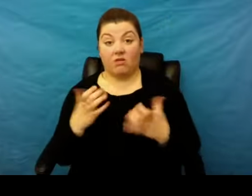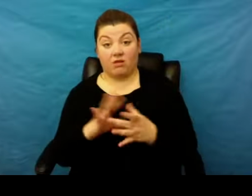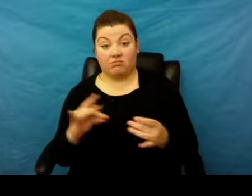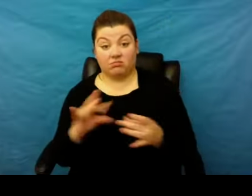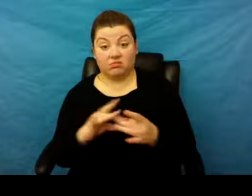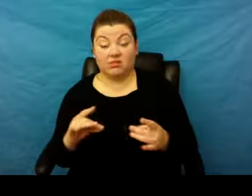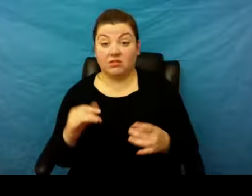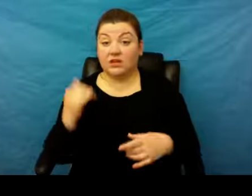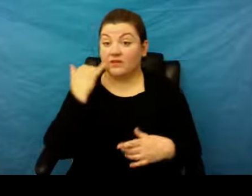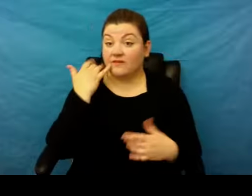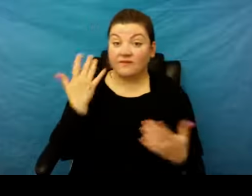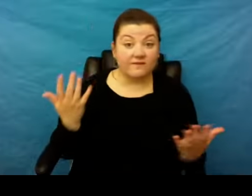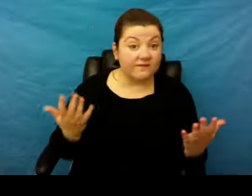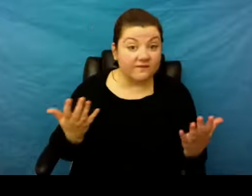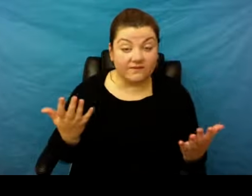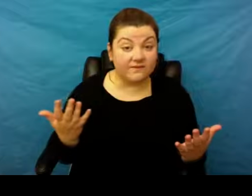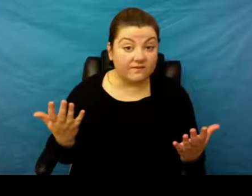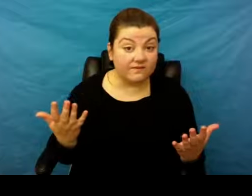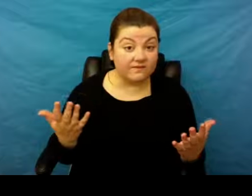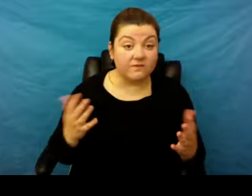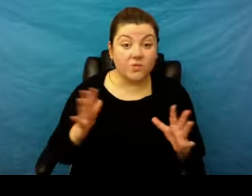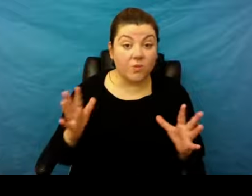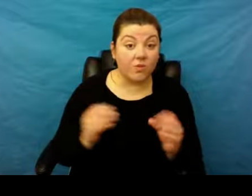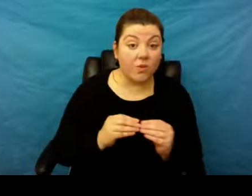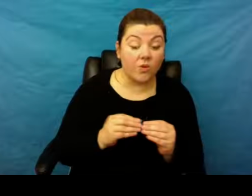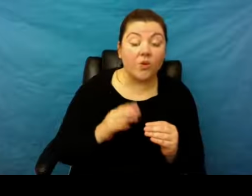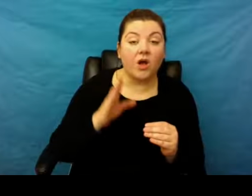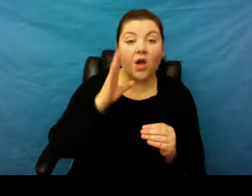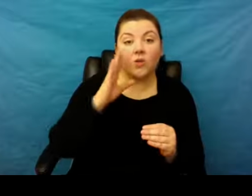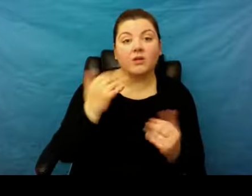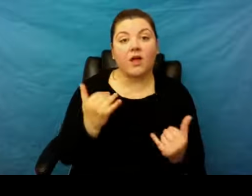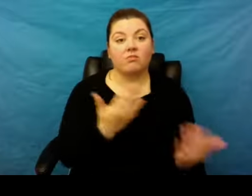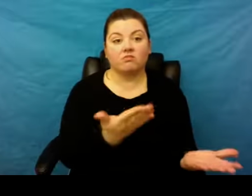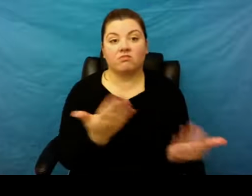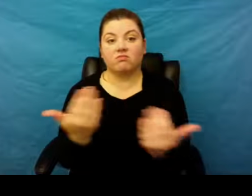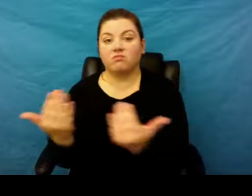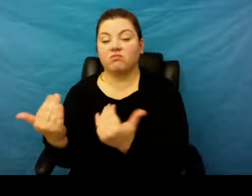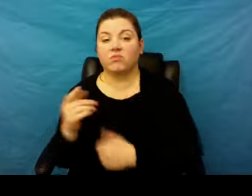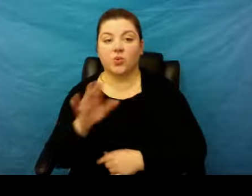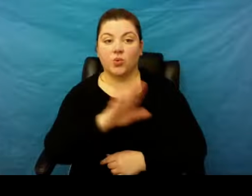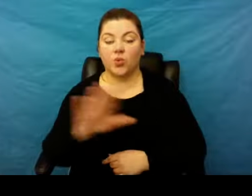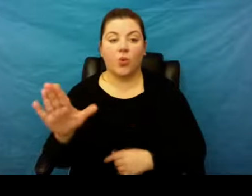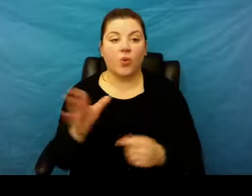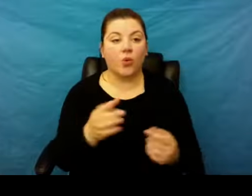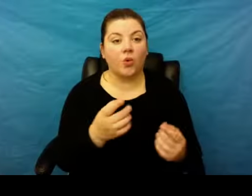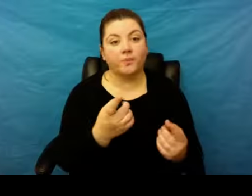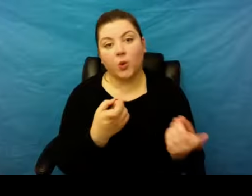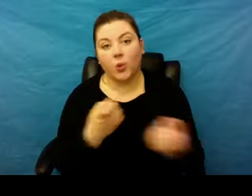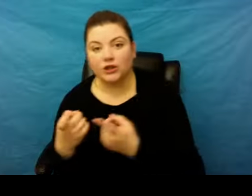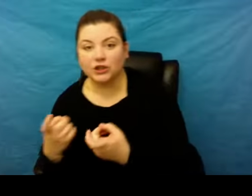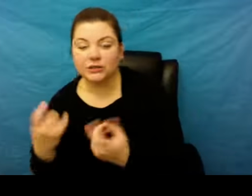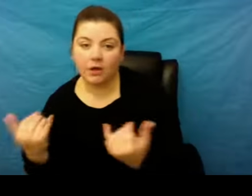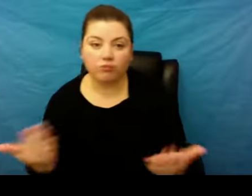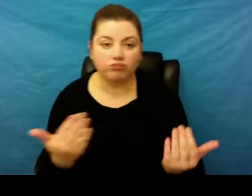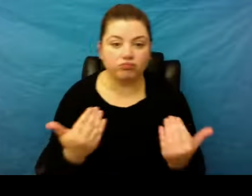then I'm going to switch over to questions, and I'll try and answer as many of these